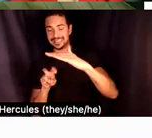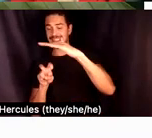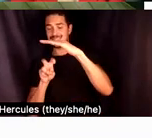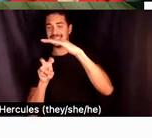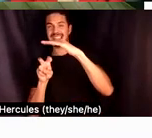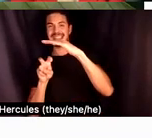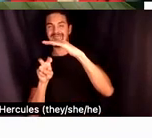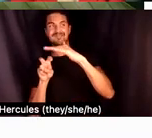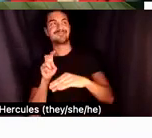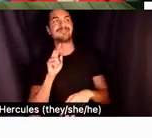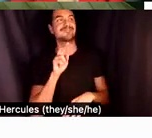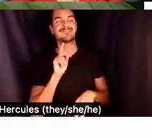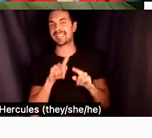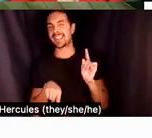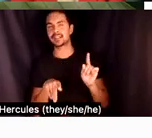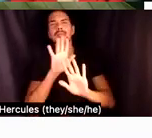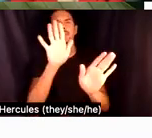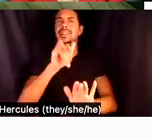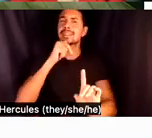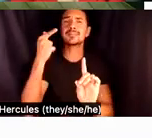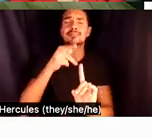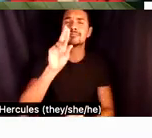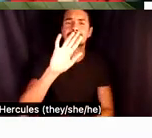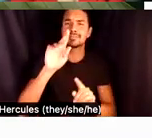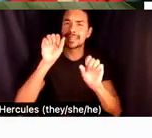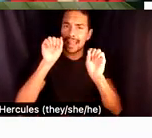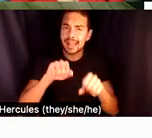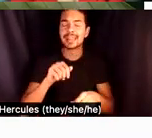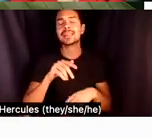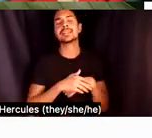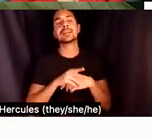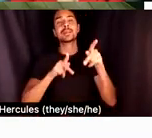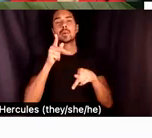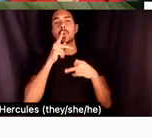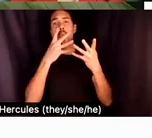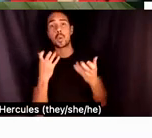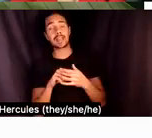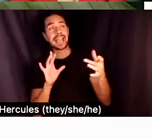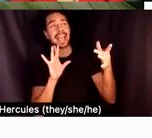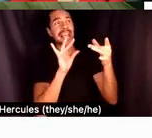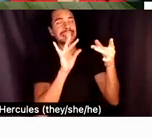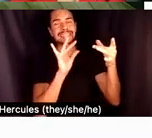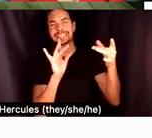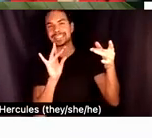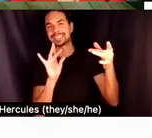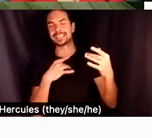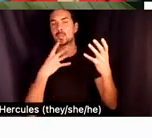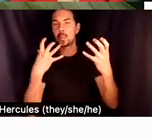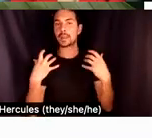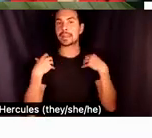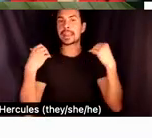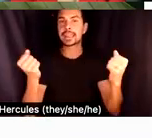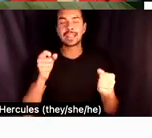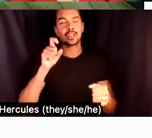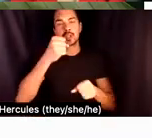case. Therefore, people who want to connect and want to get that healing, and that should be